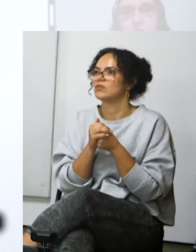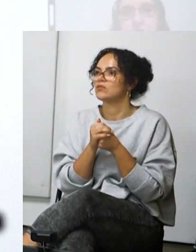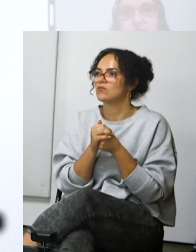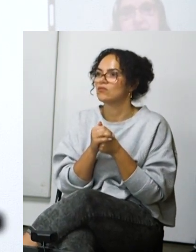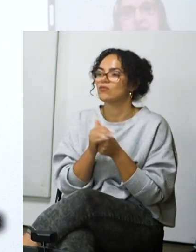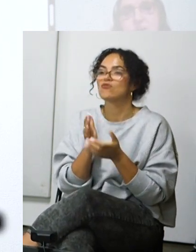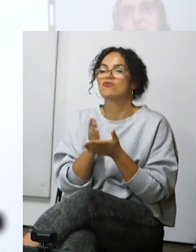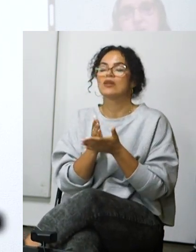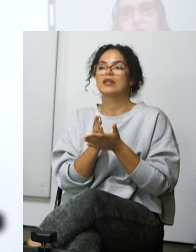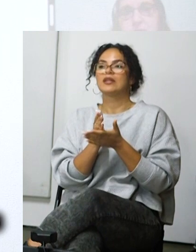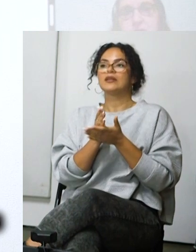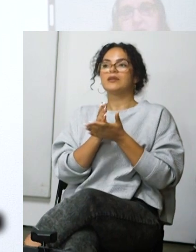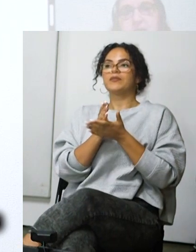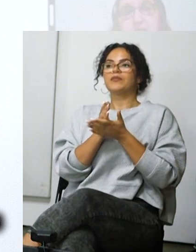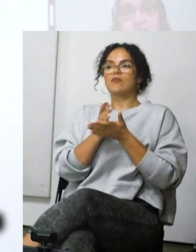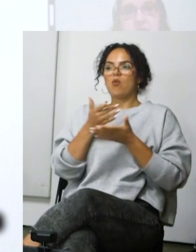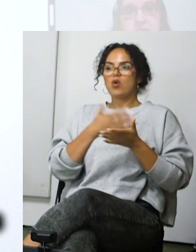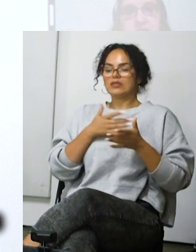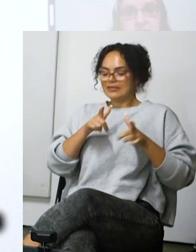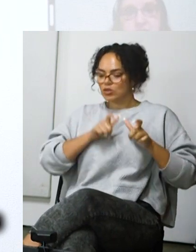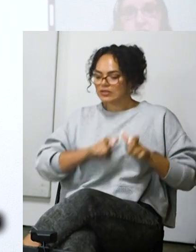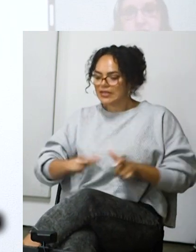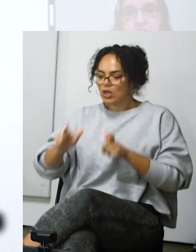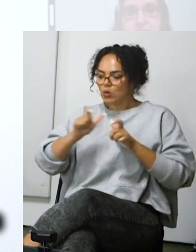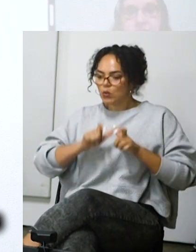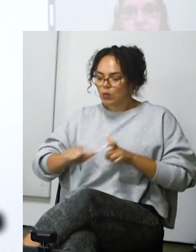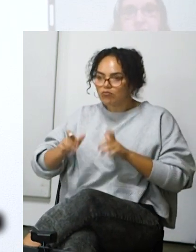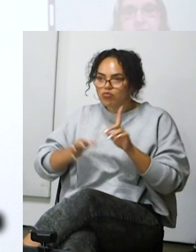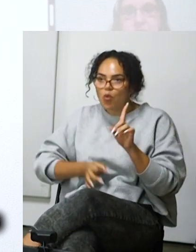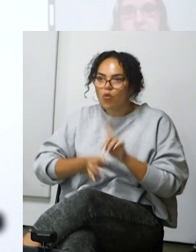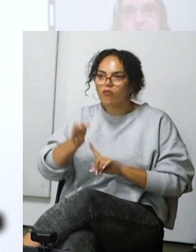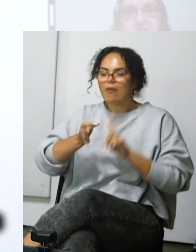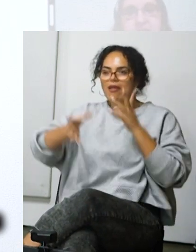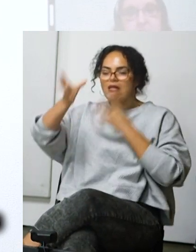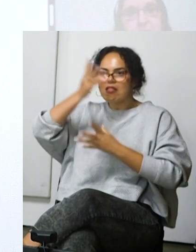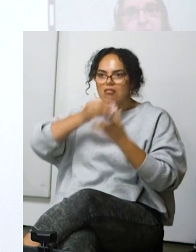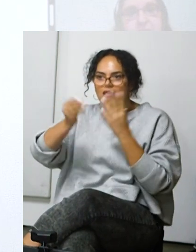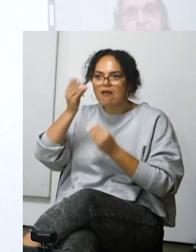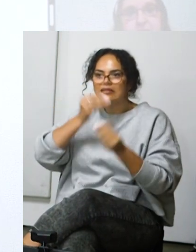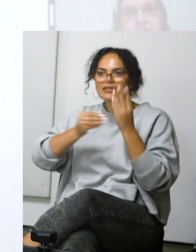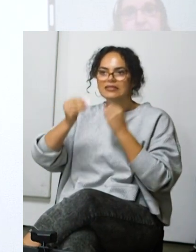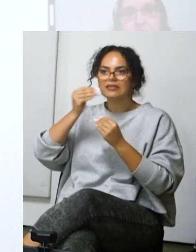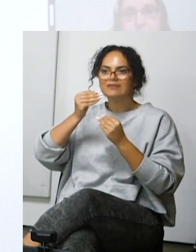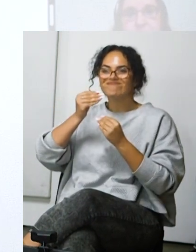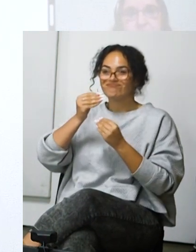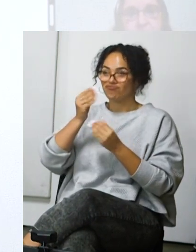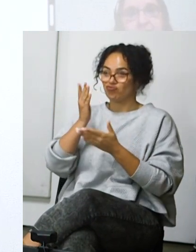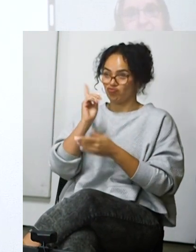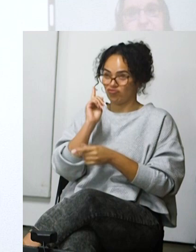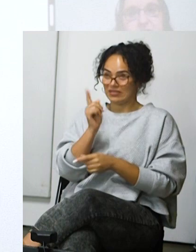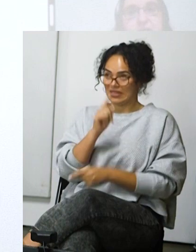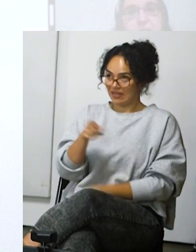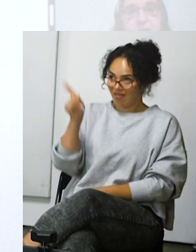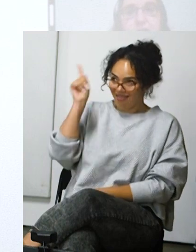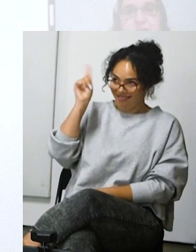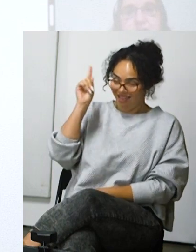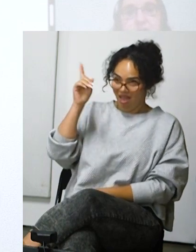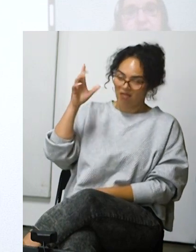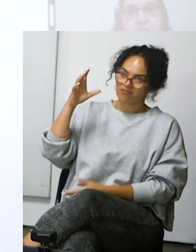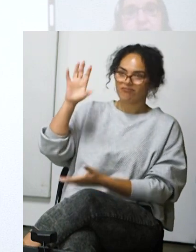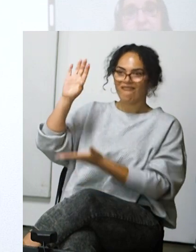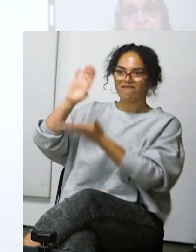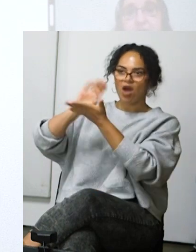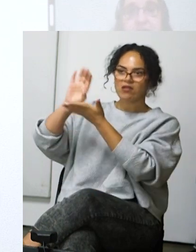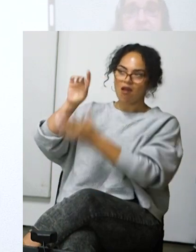process of continual improvement and learning. And, funders need to be brave and allow space to